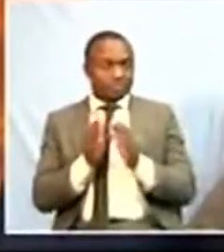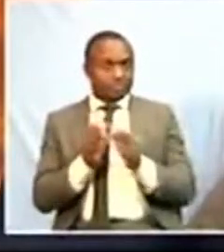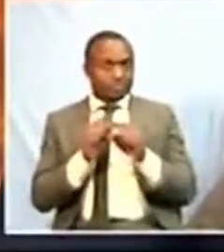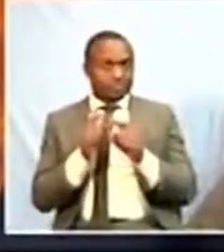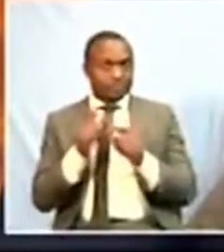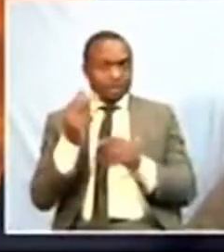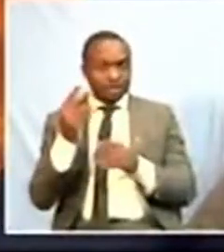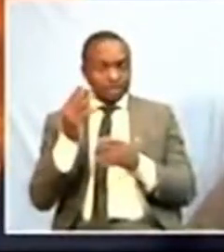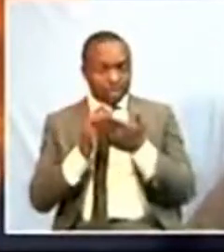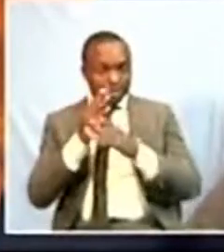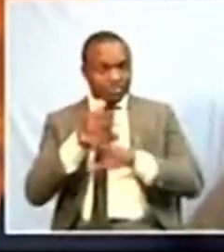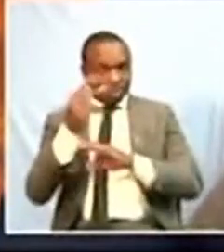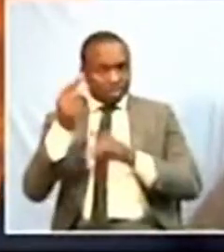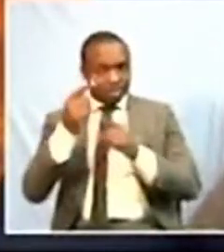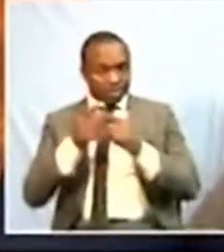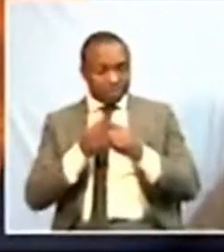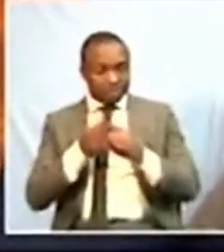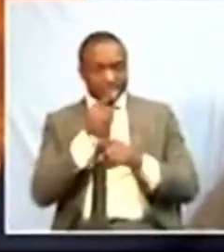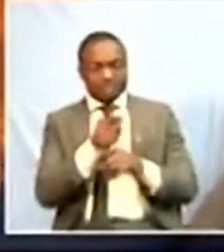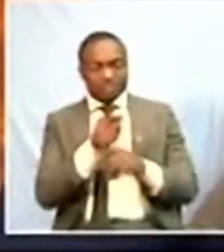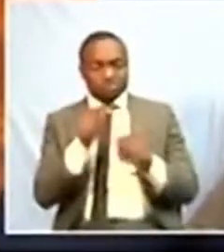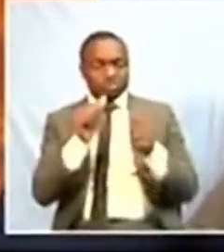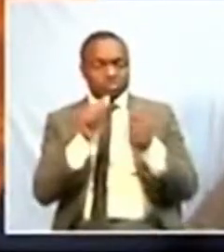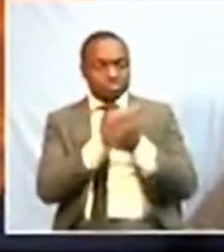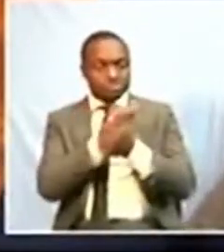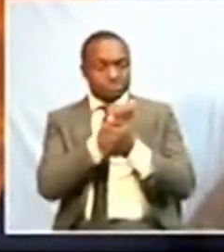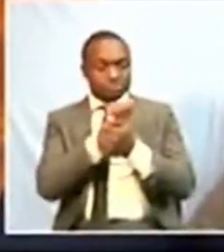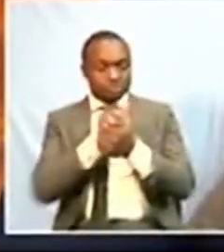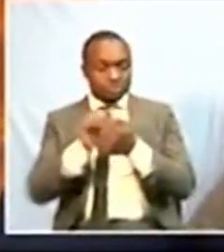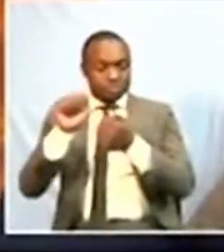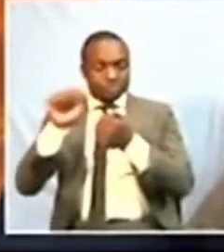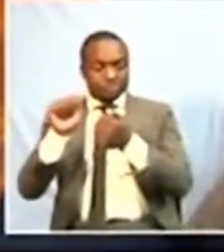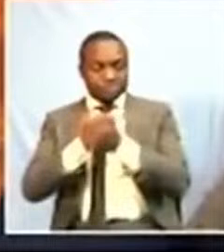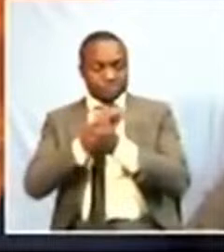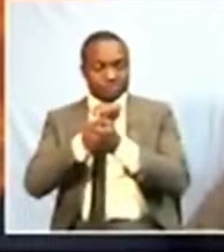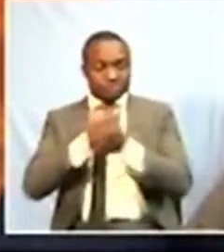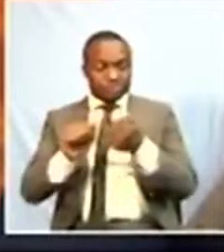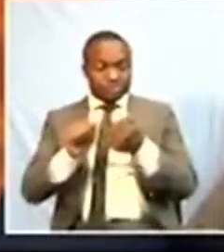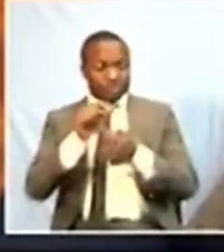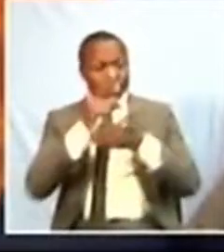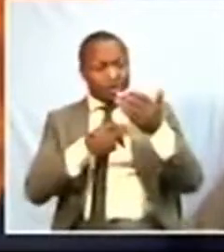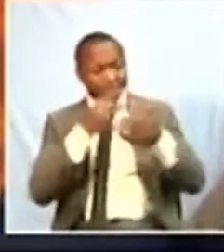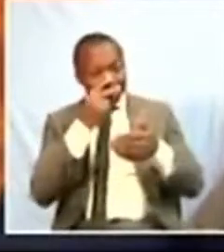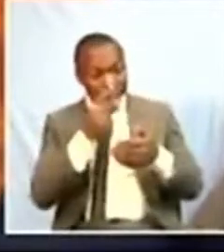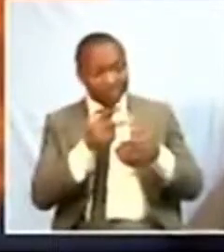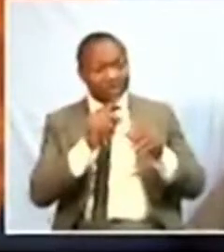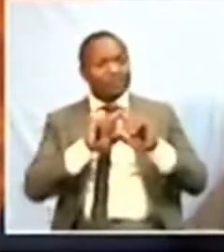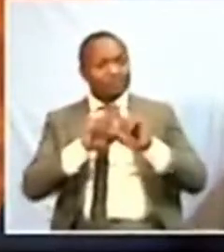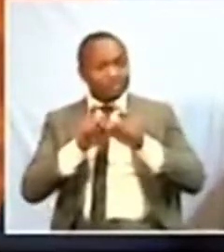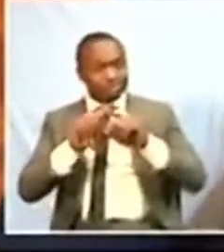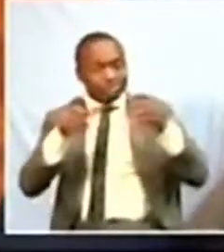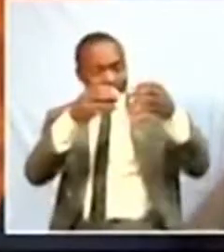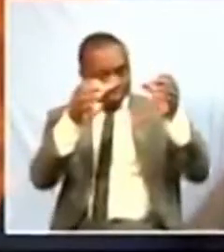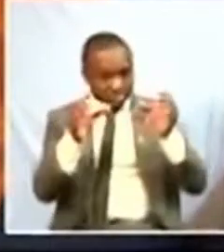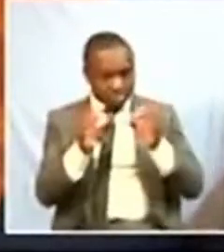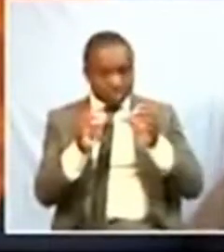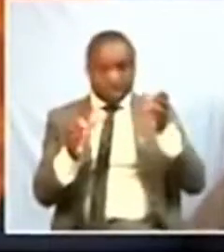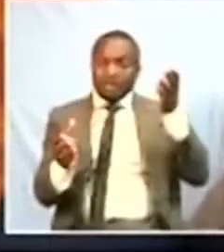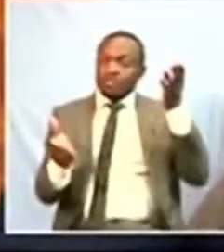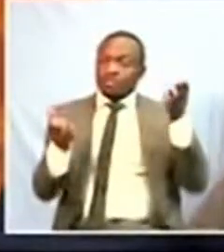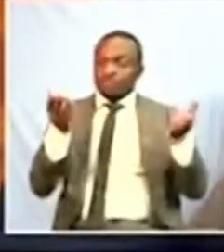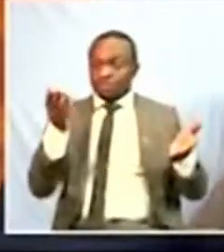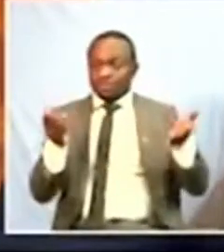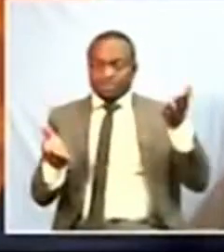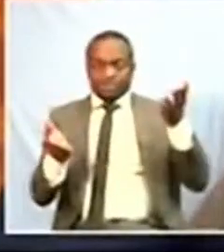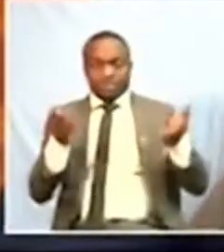warp. And that's what has been noticed across the constituencies, and perhaps even beyond when we are comparing notes with my